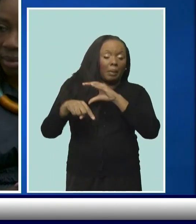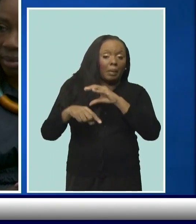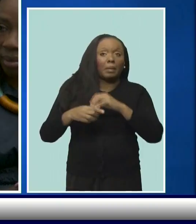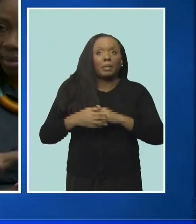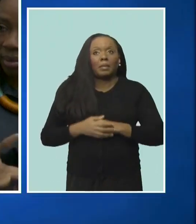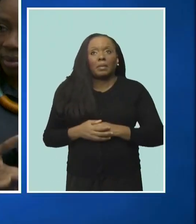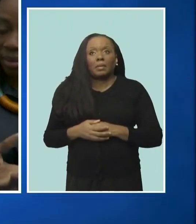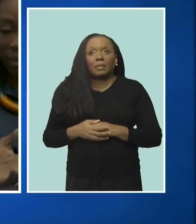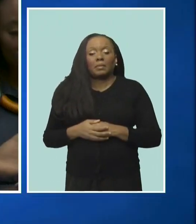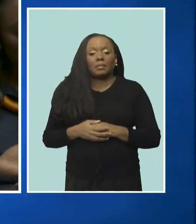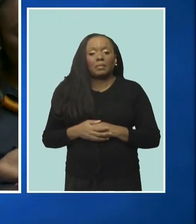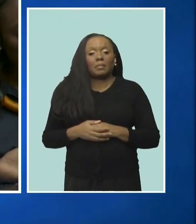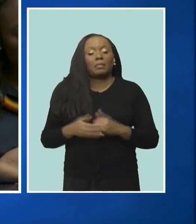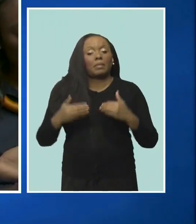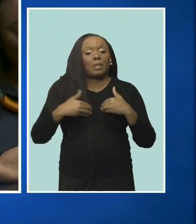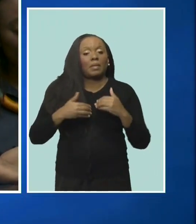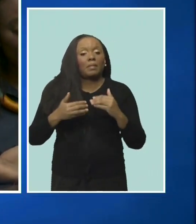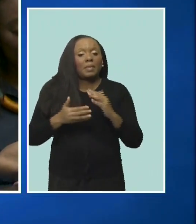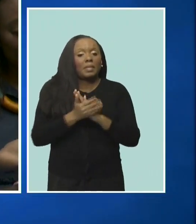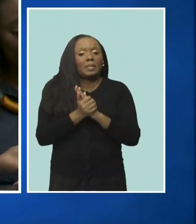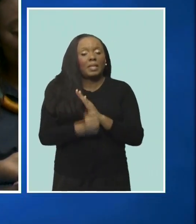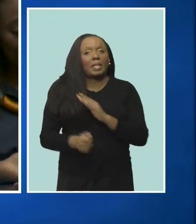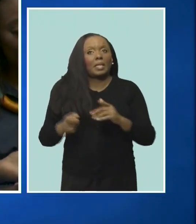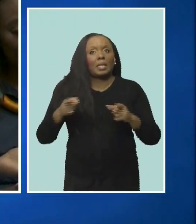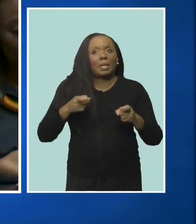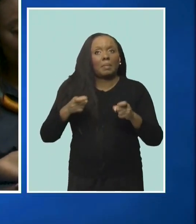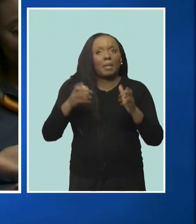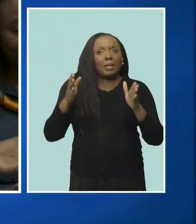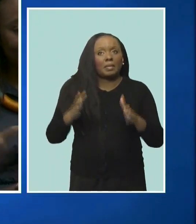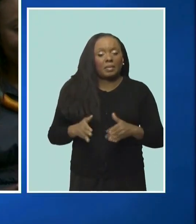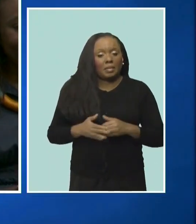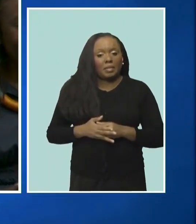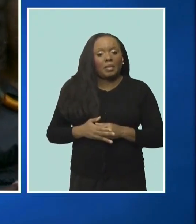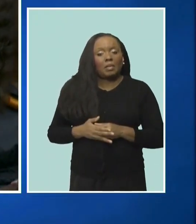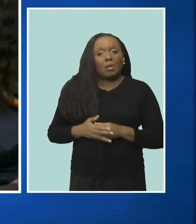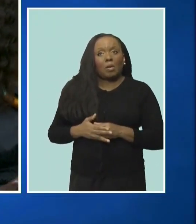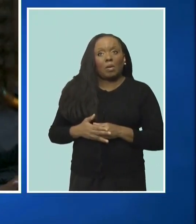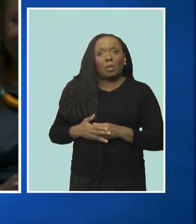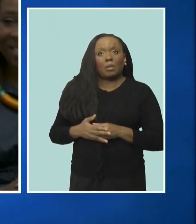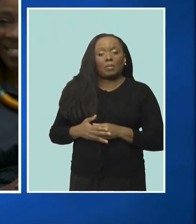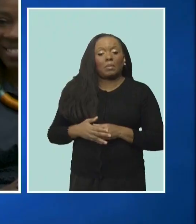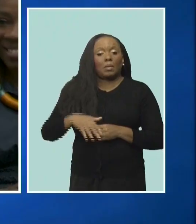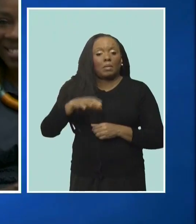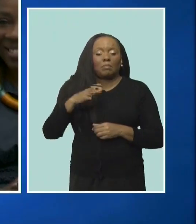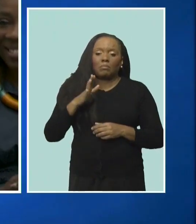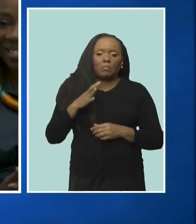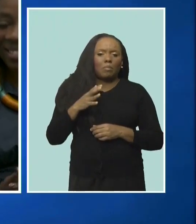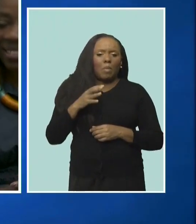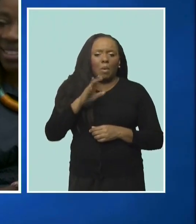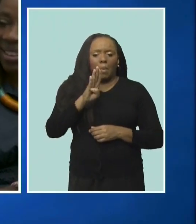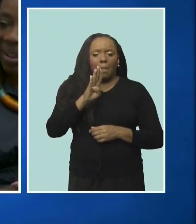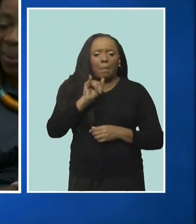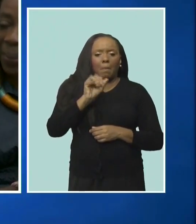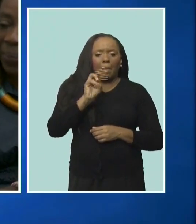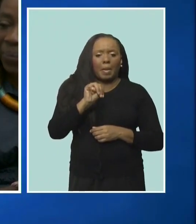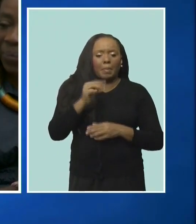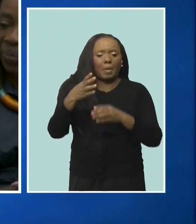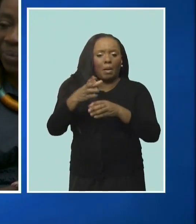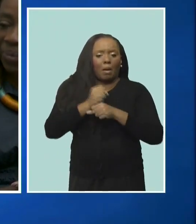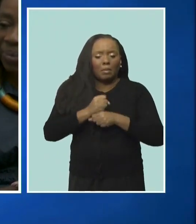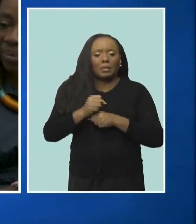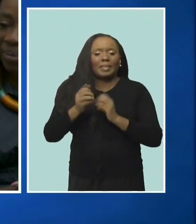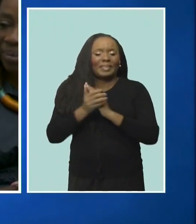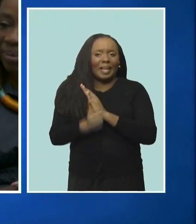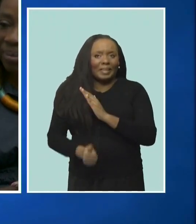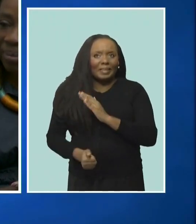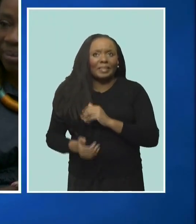also have talent managers like Popular Pompidou, he's one of the talent managers. BIM Got Talent is also one of the talent managers. We have on board one of